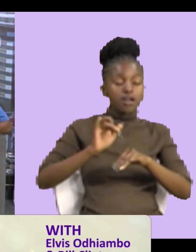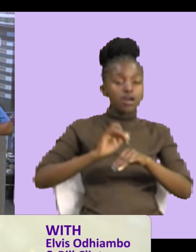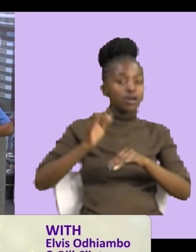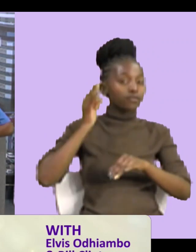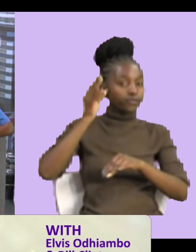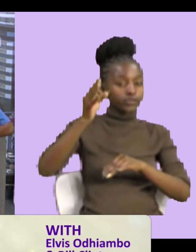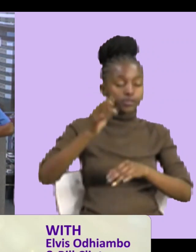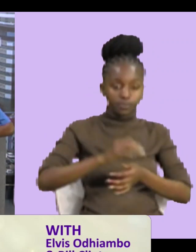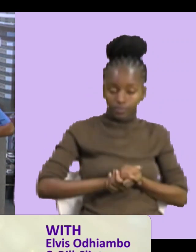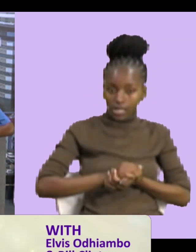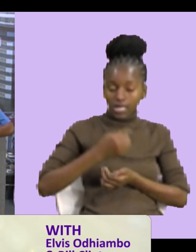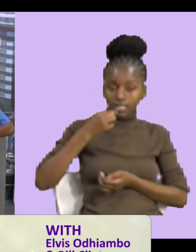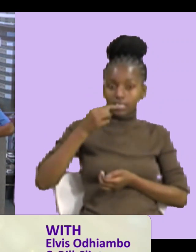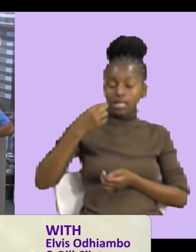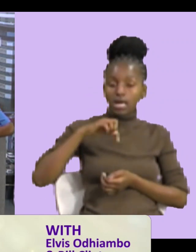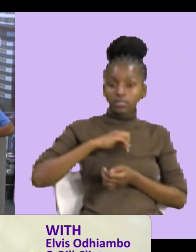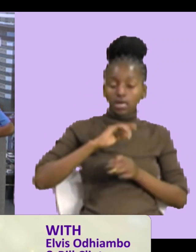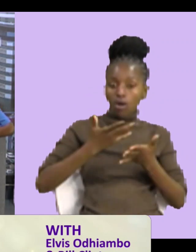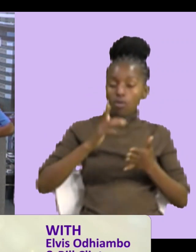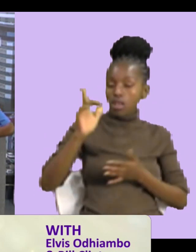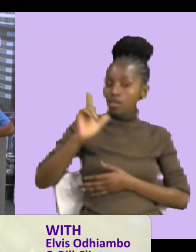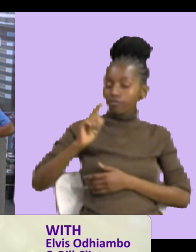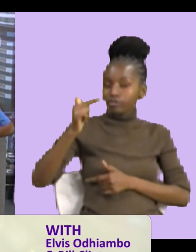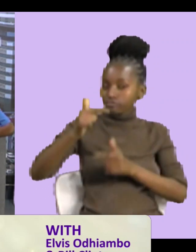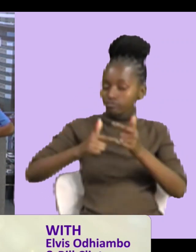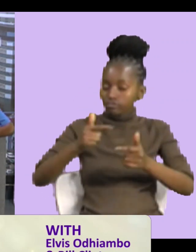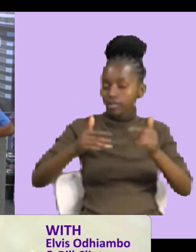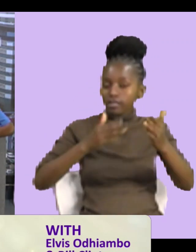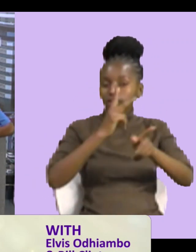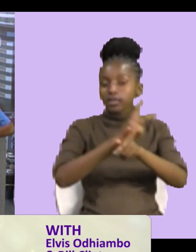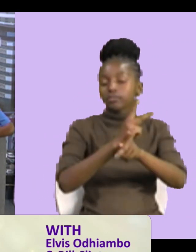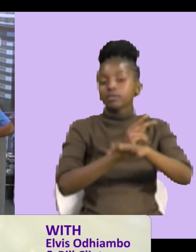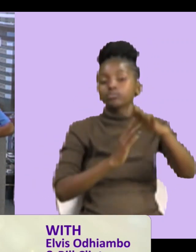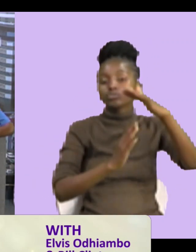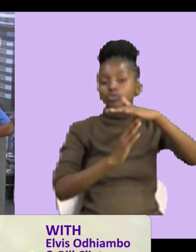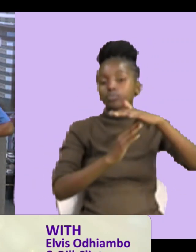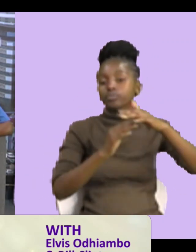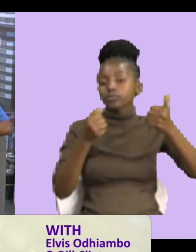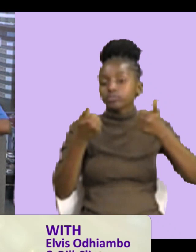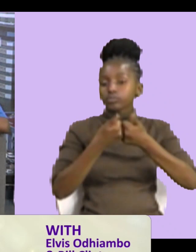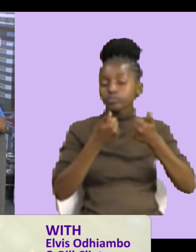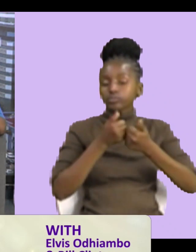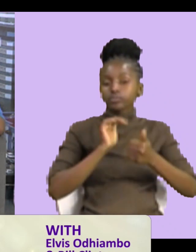Liverpool should really maintain their top performance?